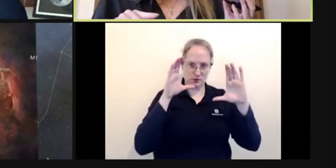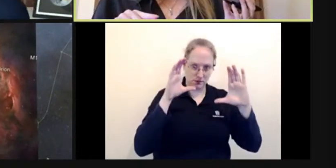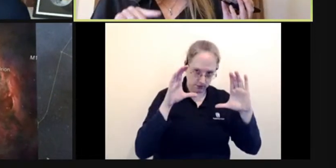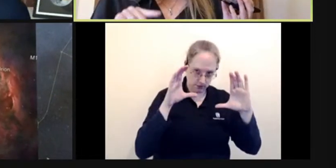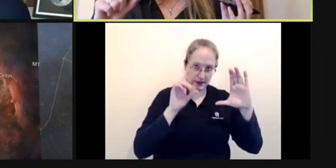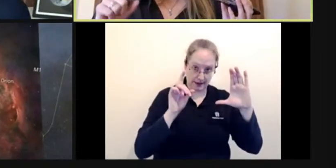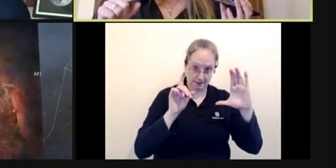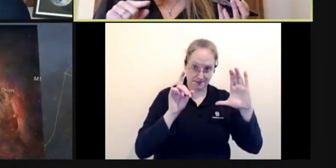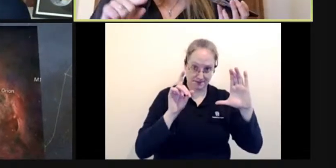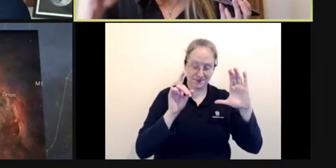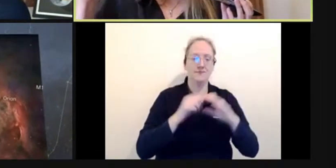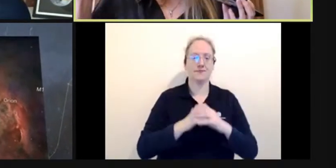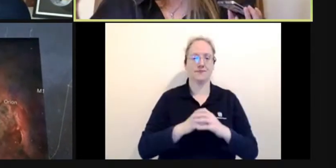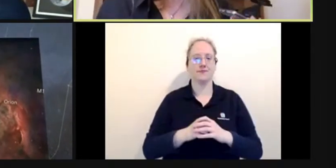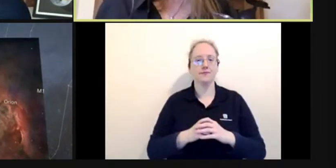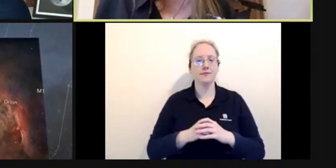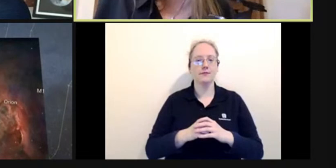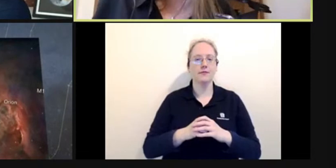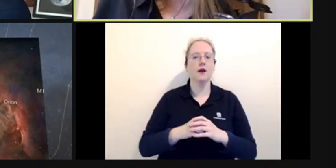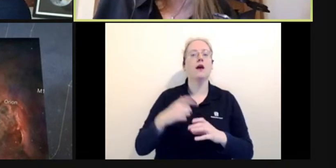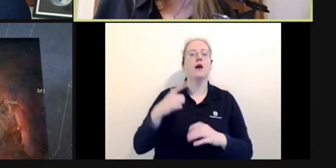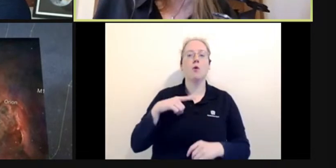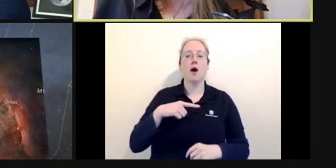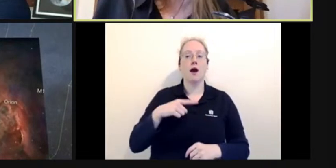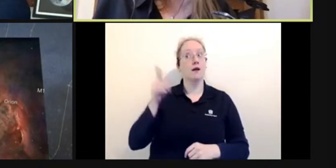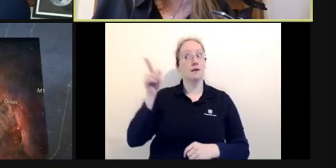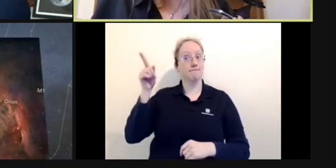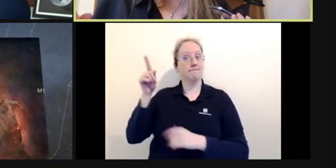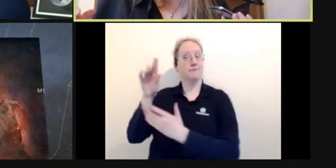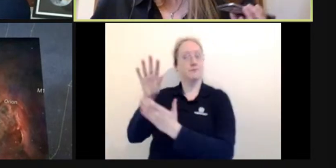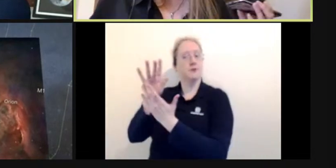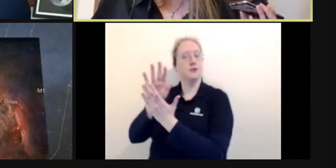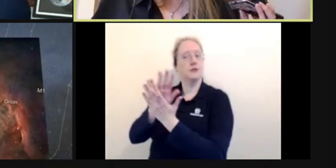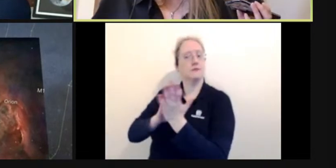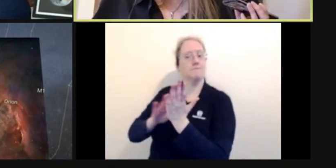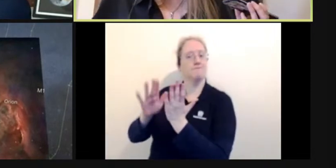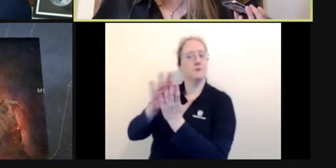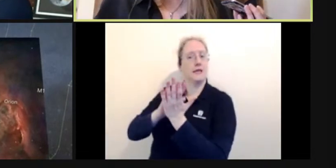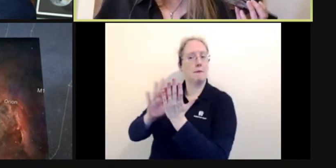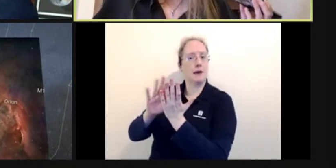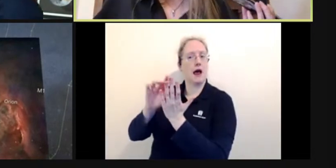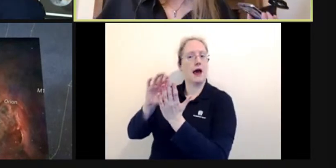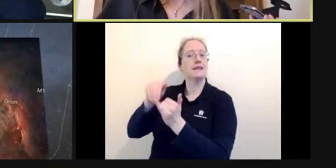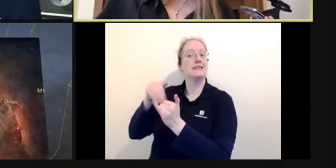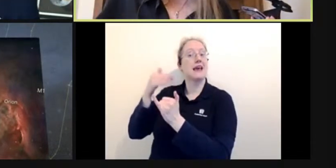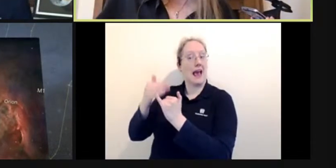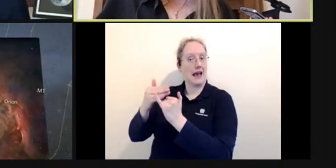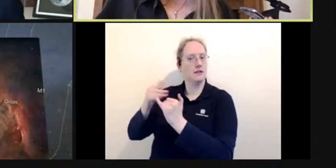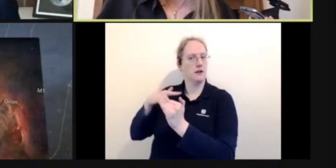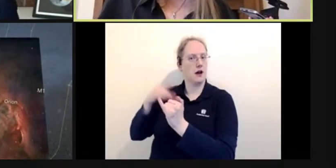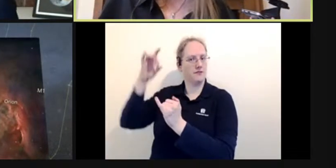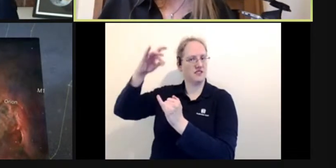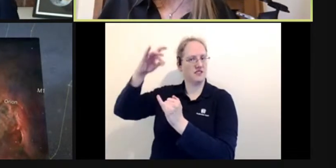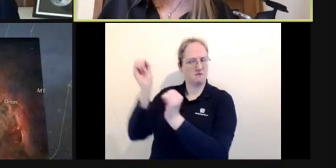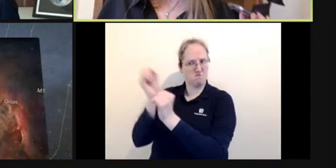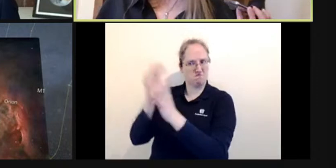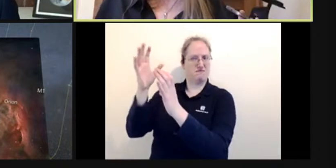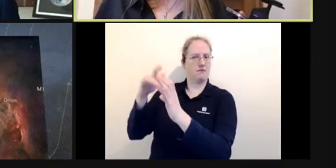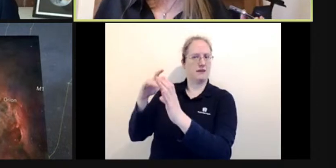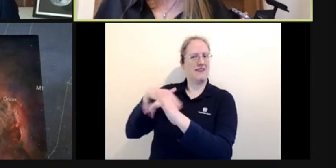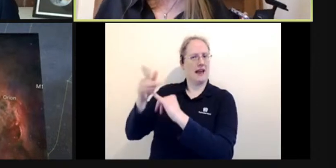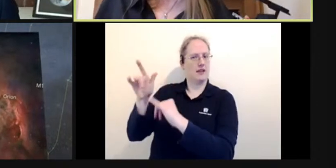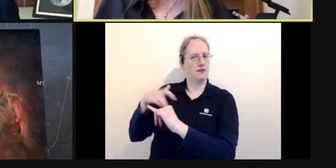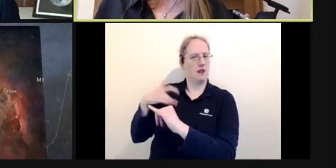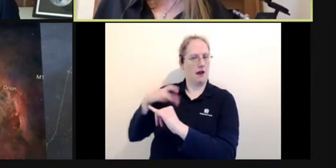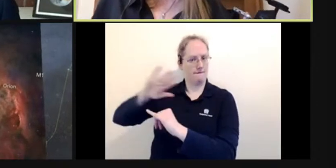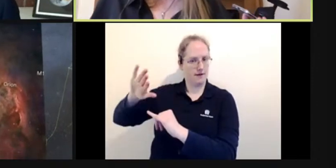just saw what happens at the end of a star's life. But what about where stars are born? So this is where the word